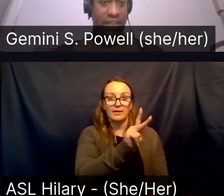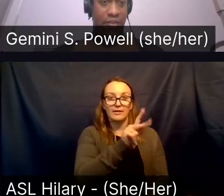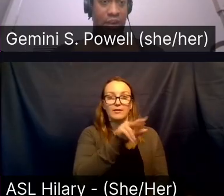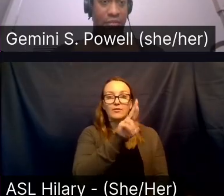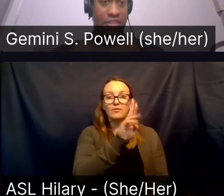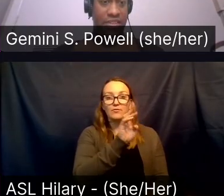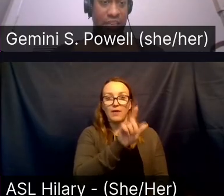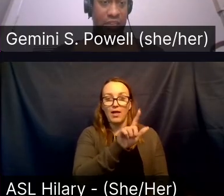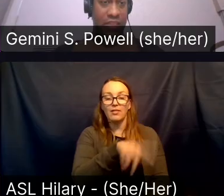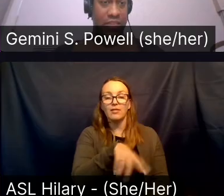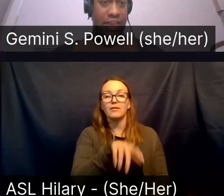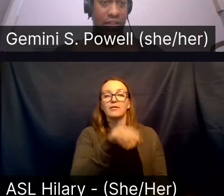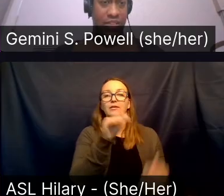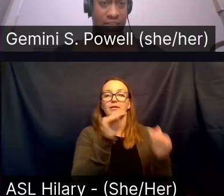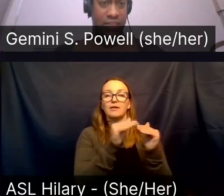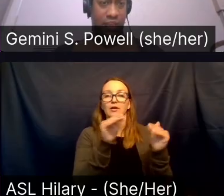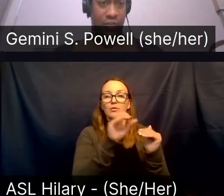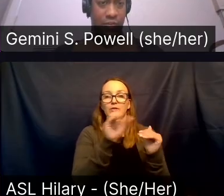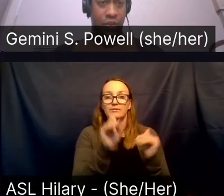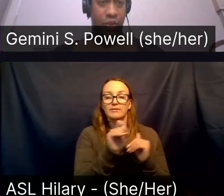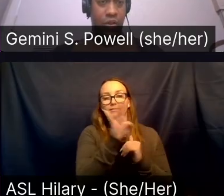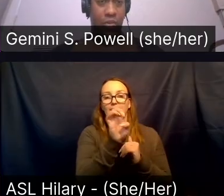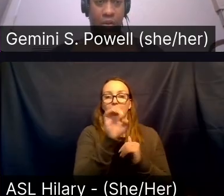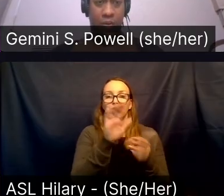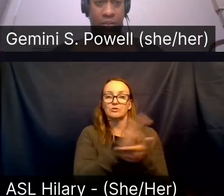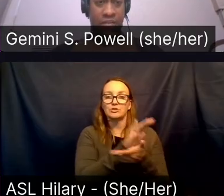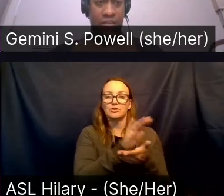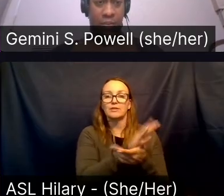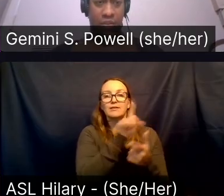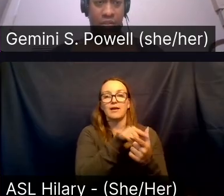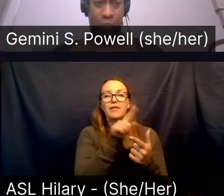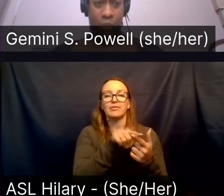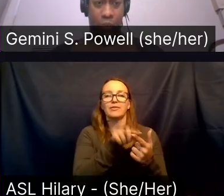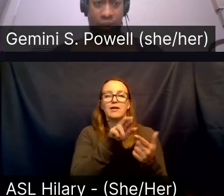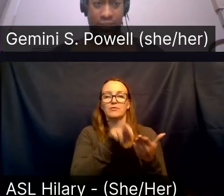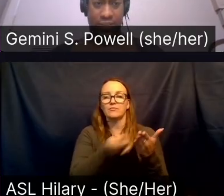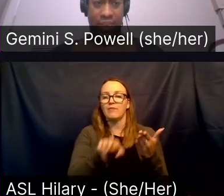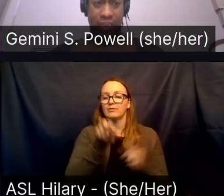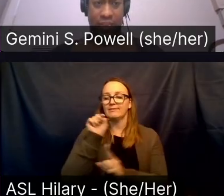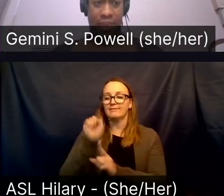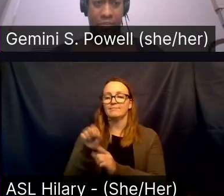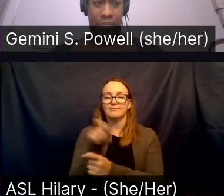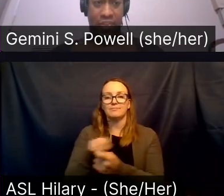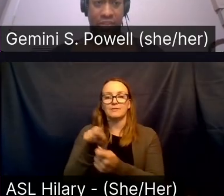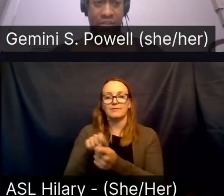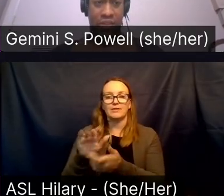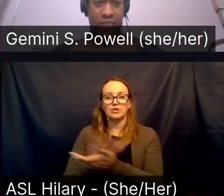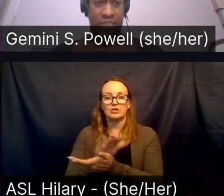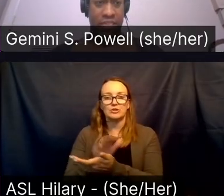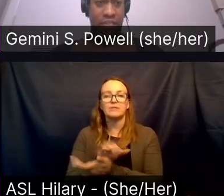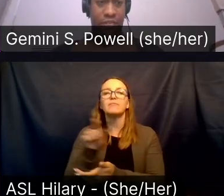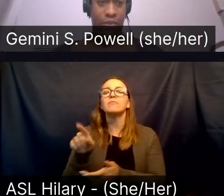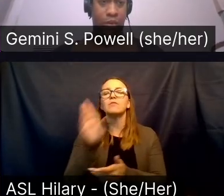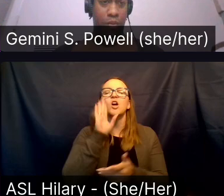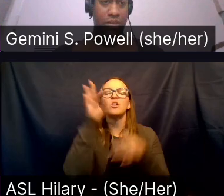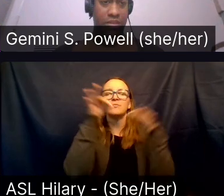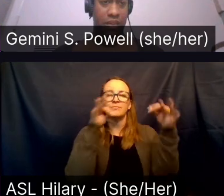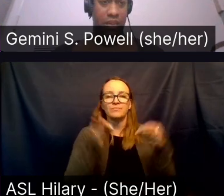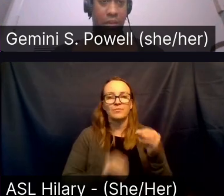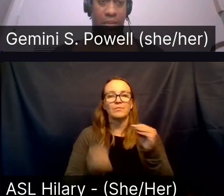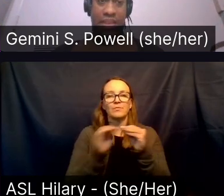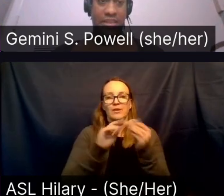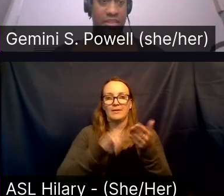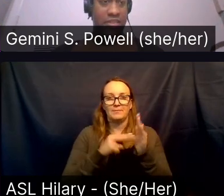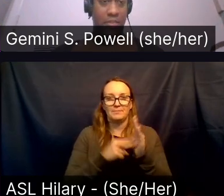sheet, and then referencing the style sheet itself. We'll go a bit deeper into what exactly that means in just a few